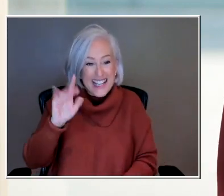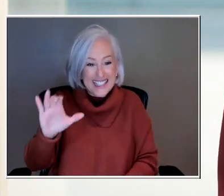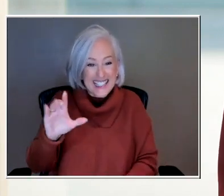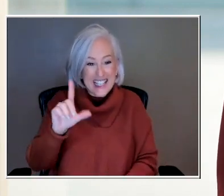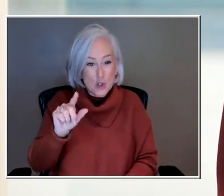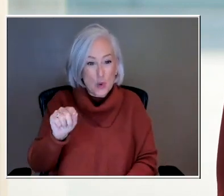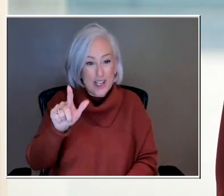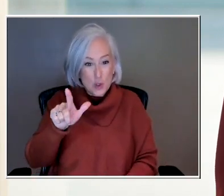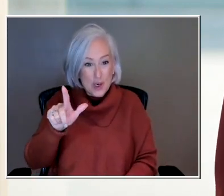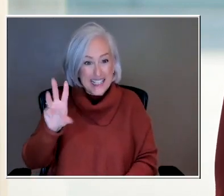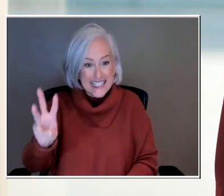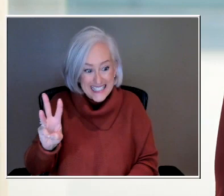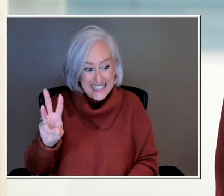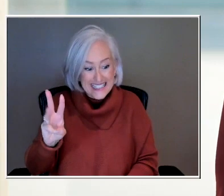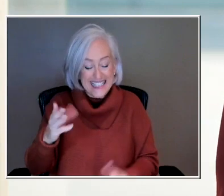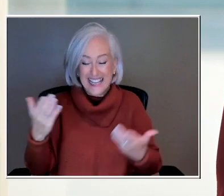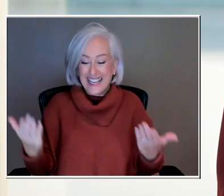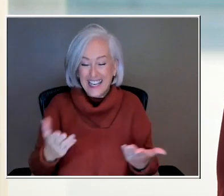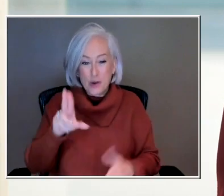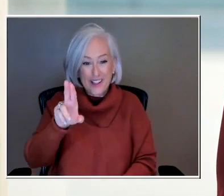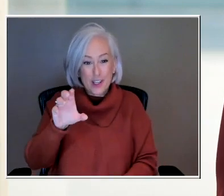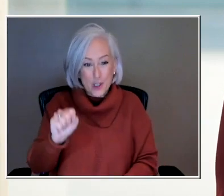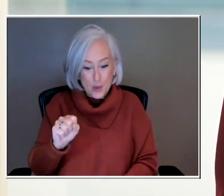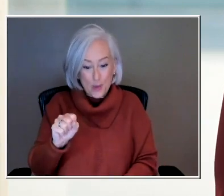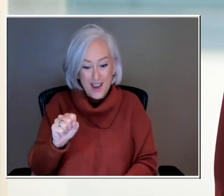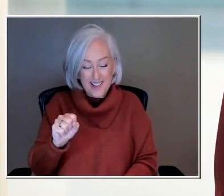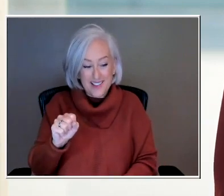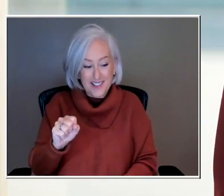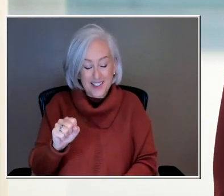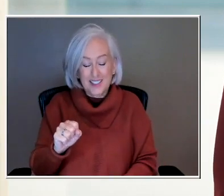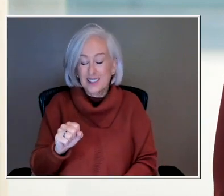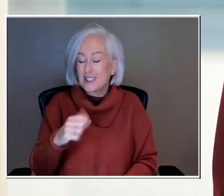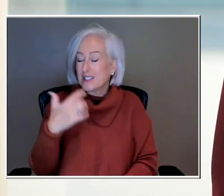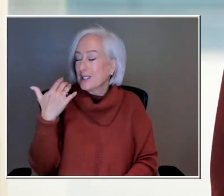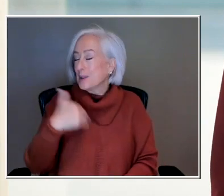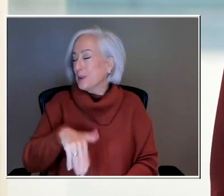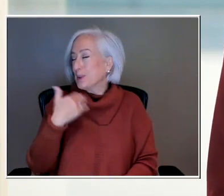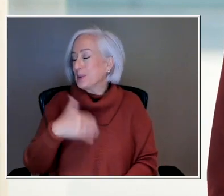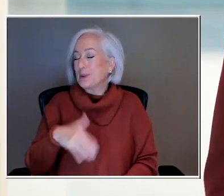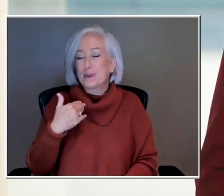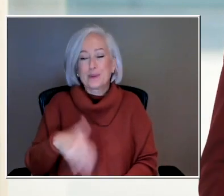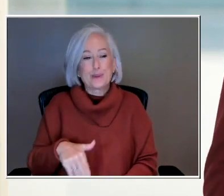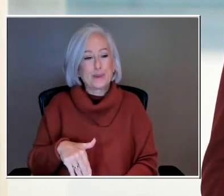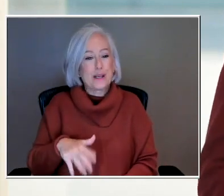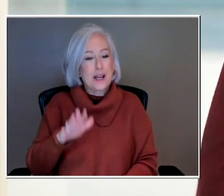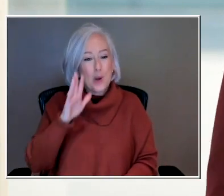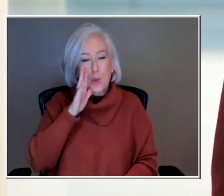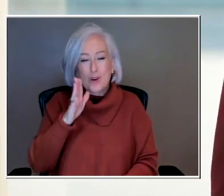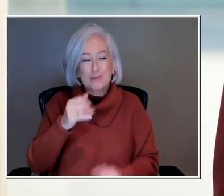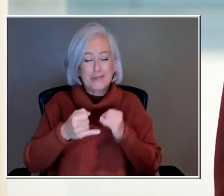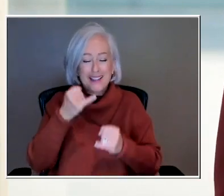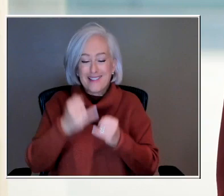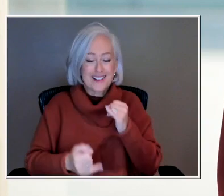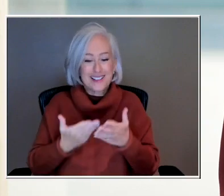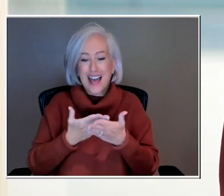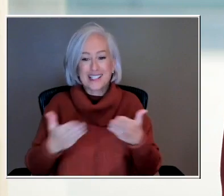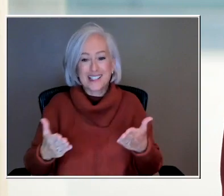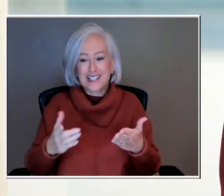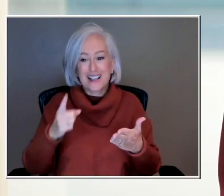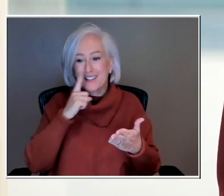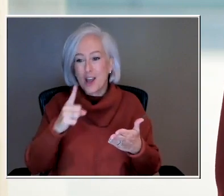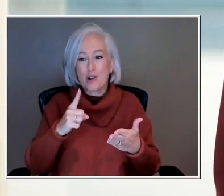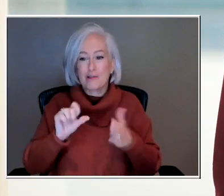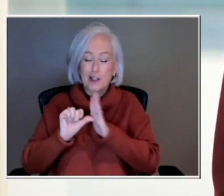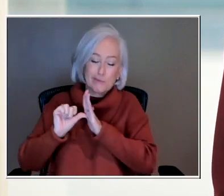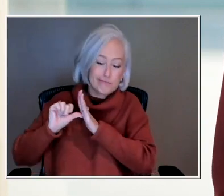Kansas City is really, I think, going to be the last thing that tips us as a country over the